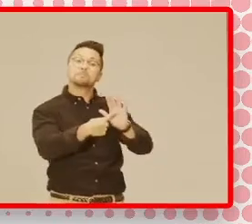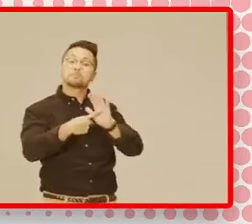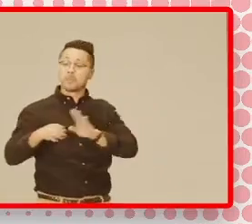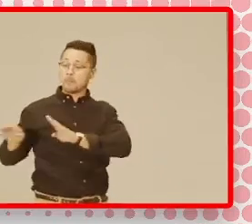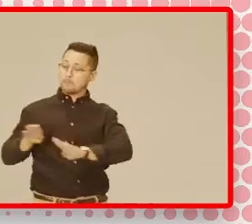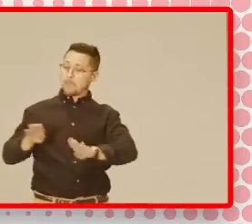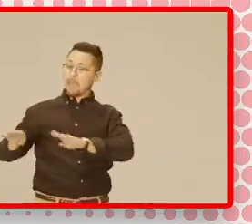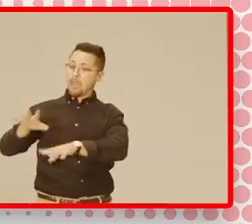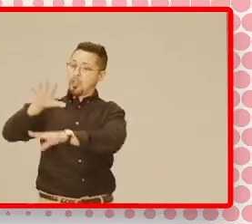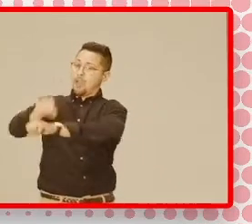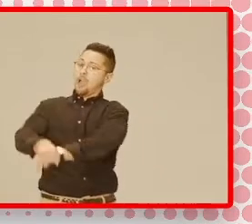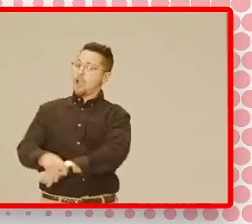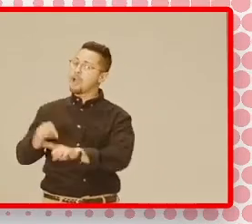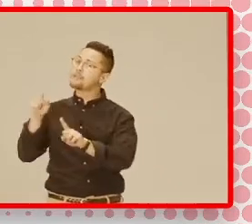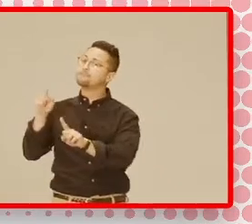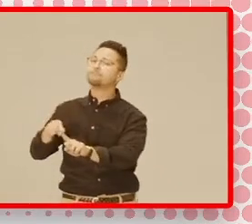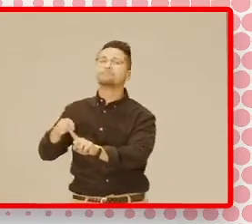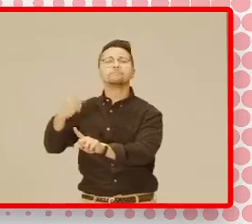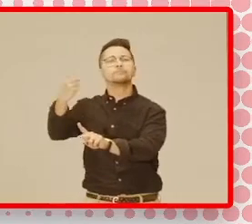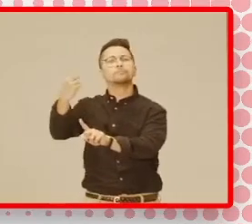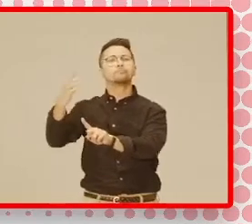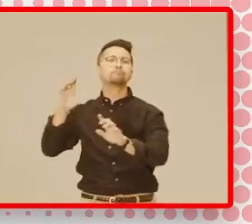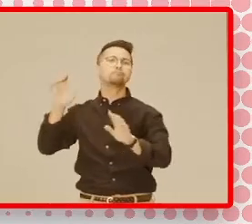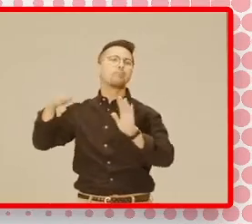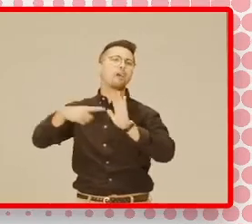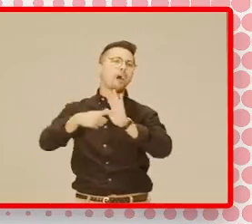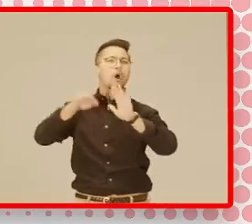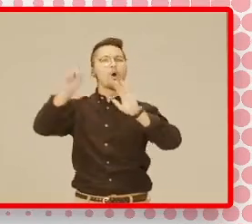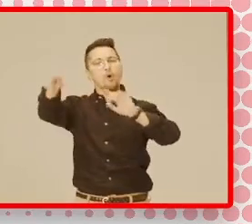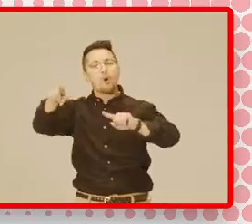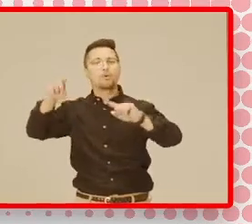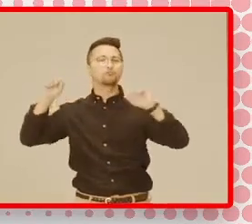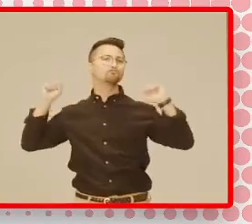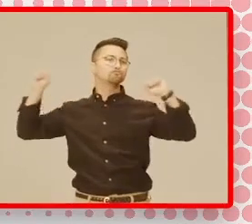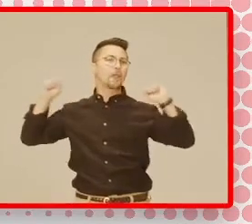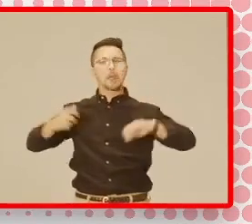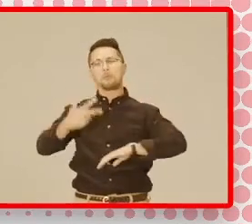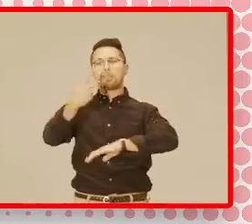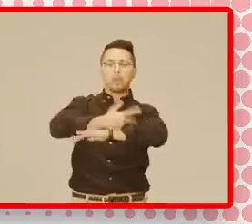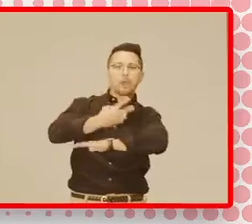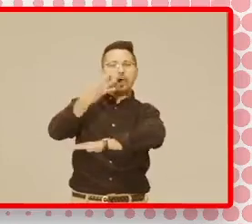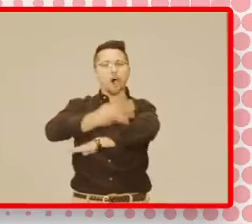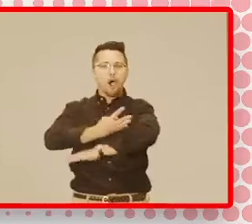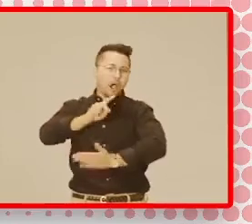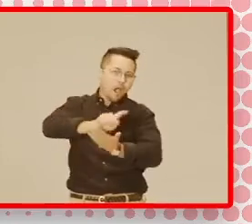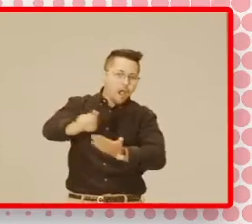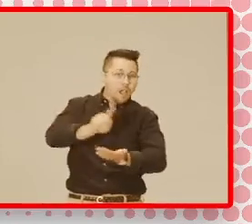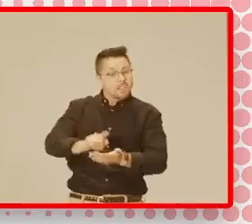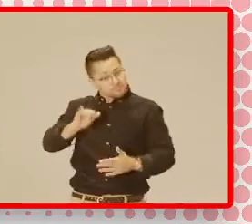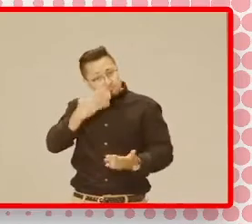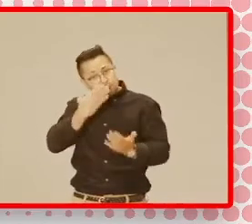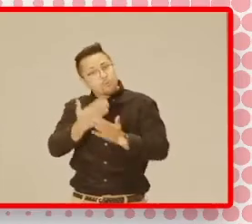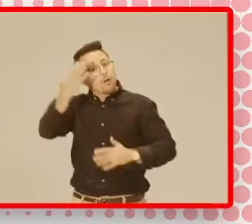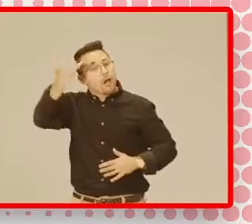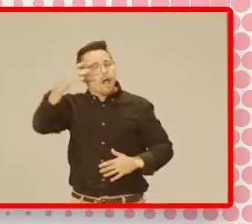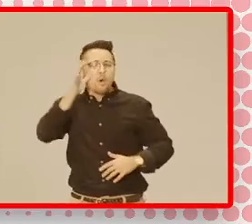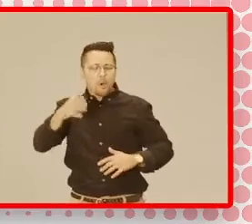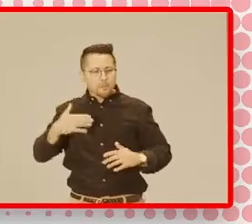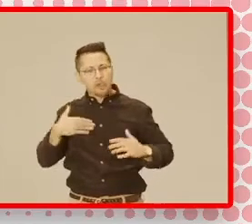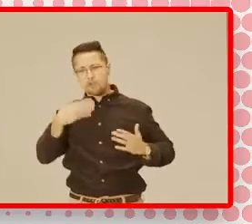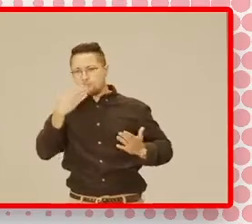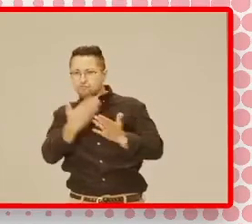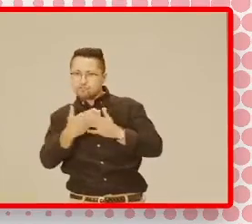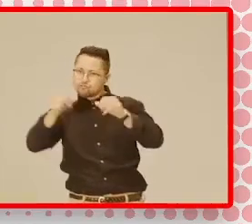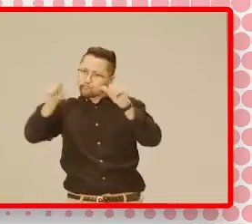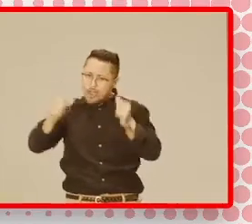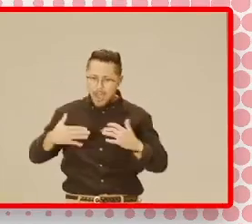who normally goes to the gym 3 or 4 days a week is a good thing because they're going to be in pretty good shape. They're going to feel pretty good. They're